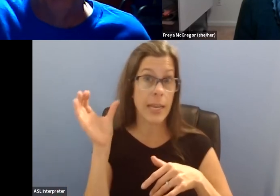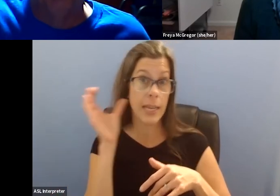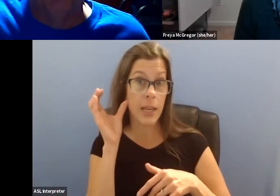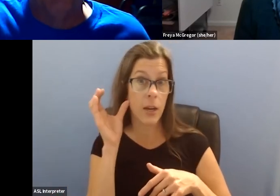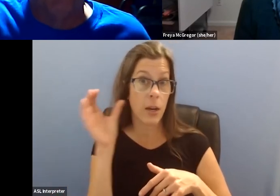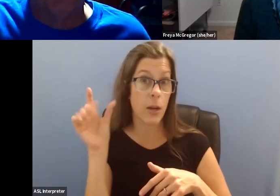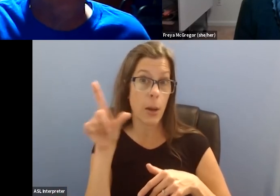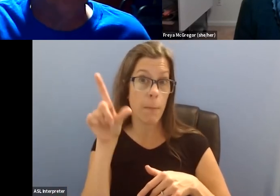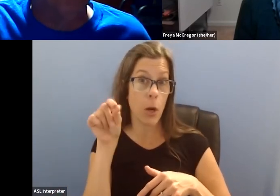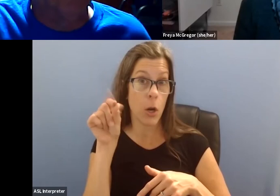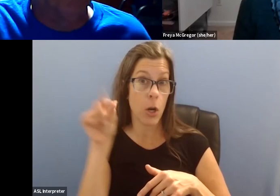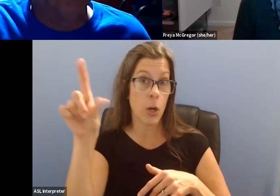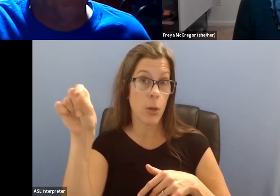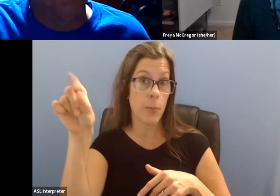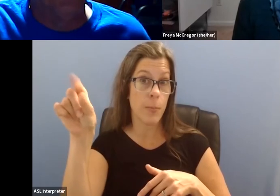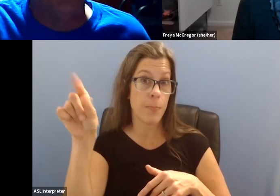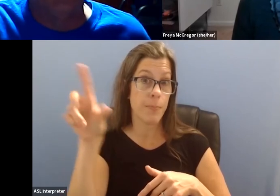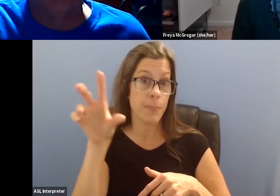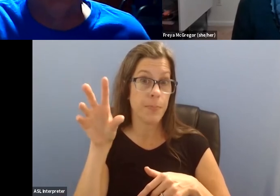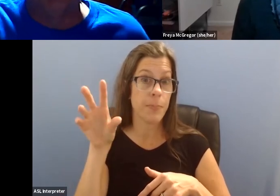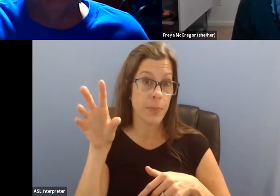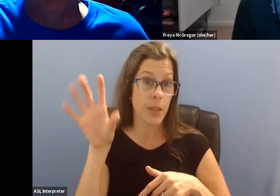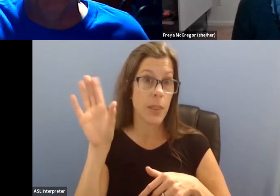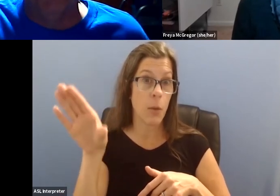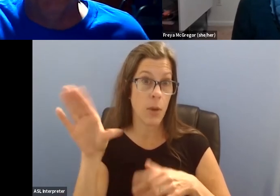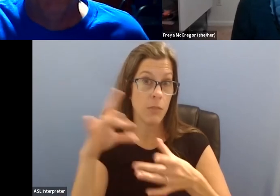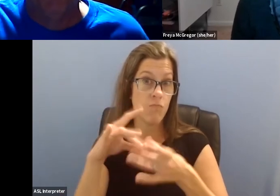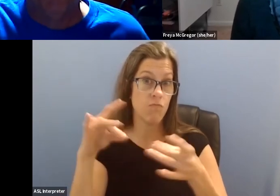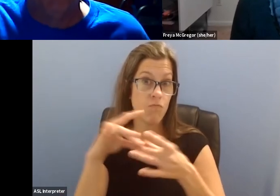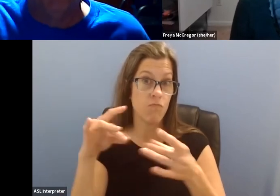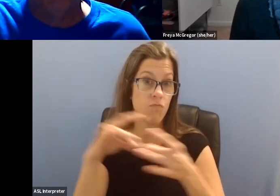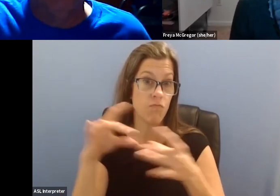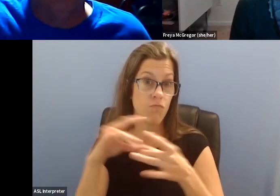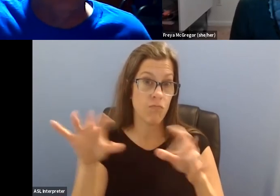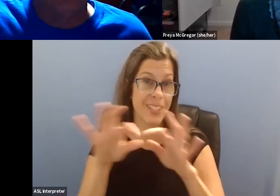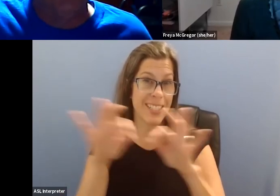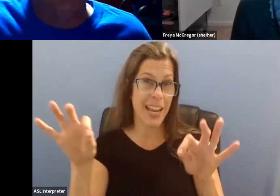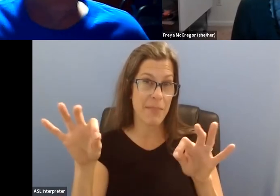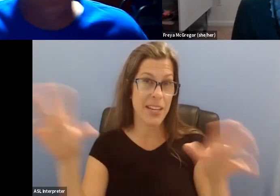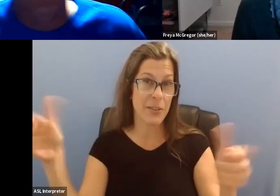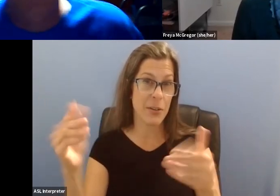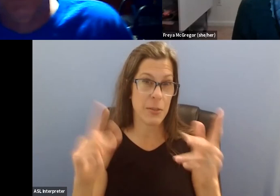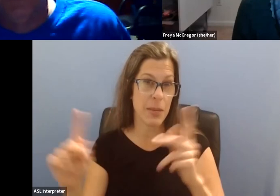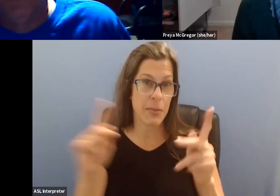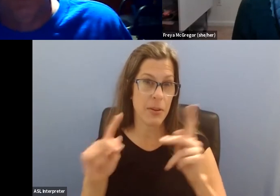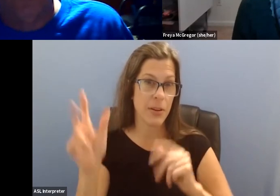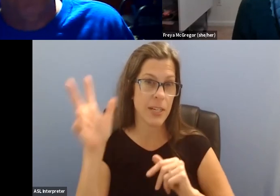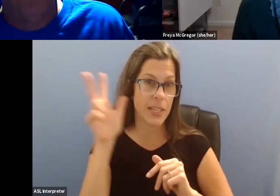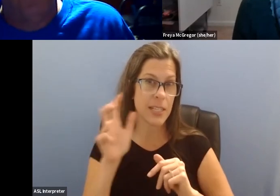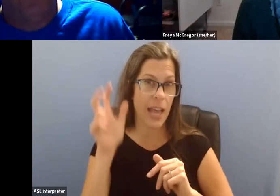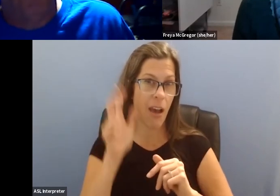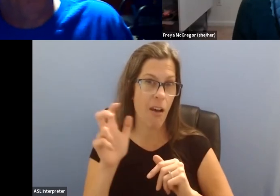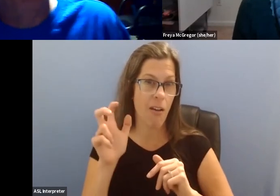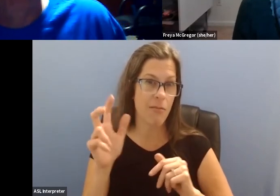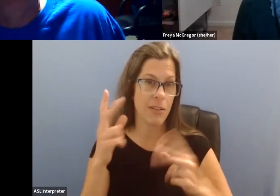make a little short statement about it and introduce people to that bird, both by sound and sight, I think. Um,